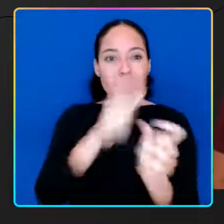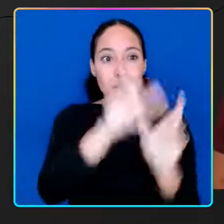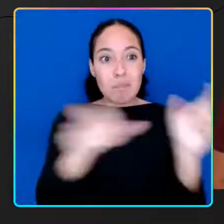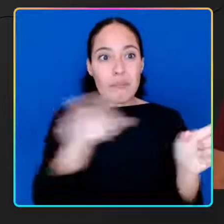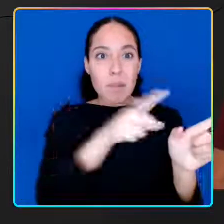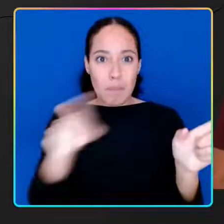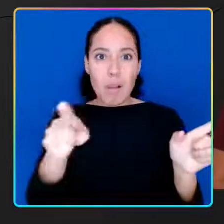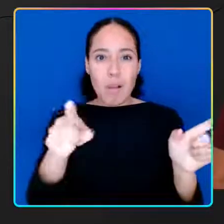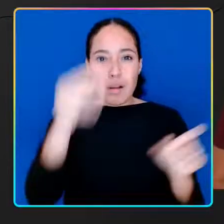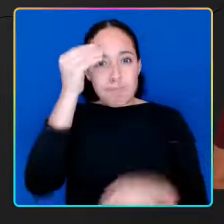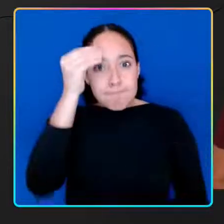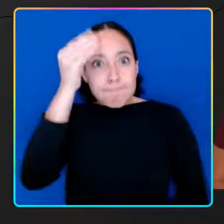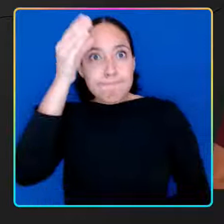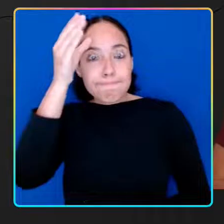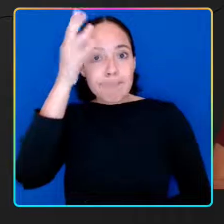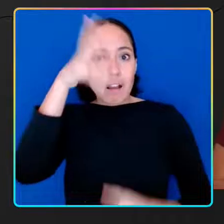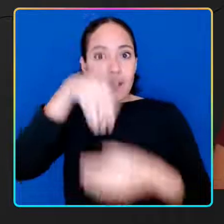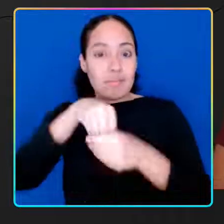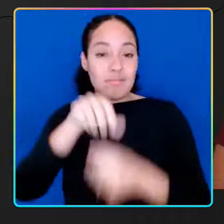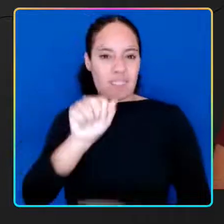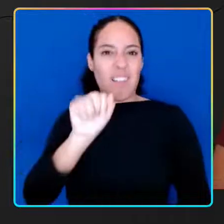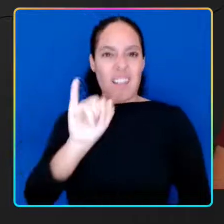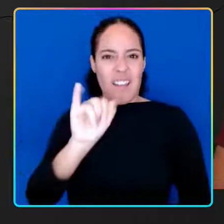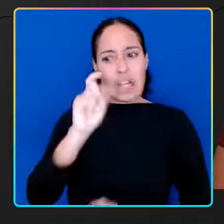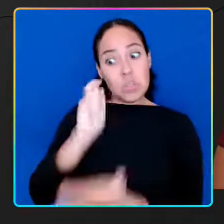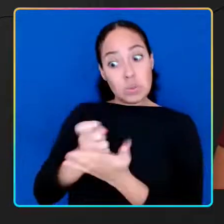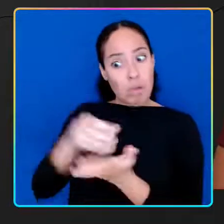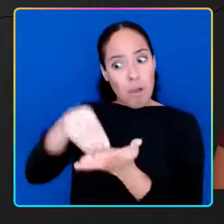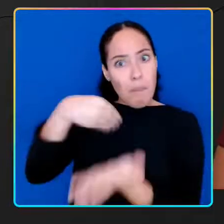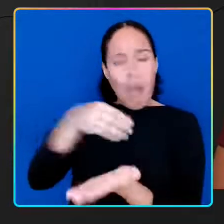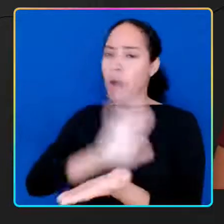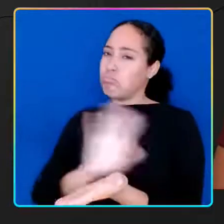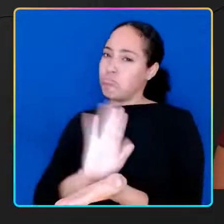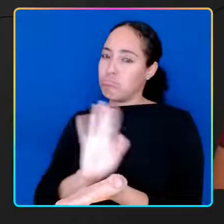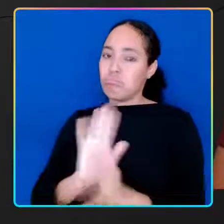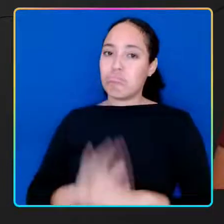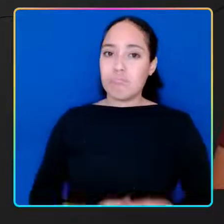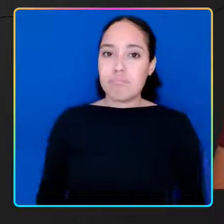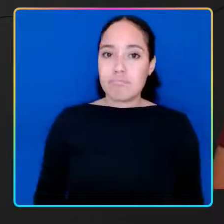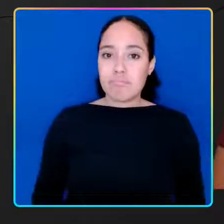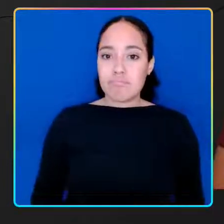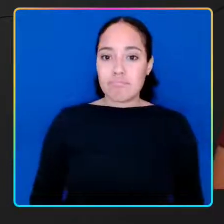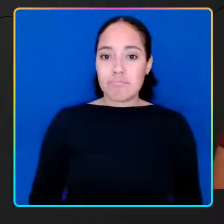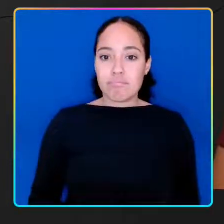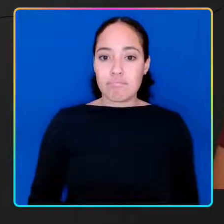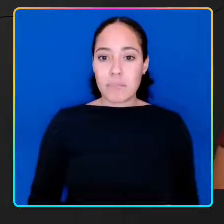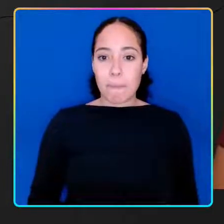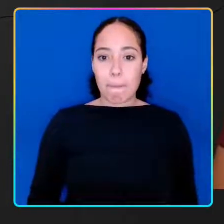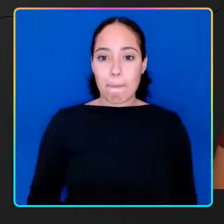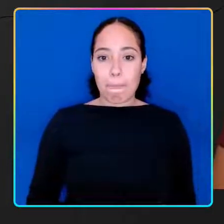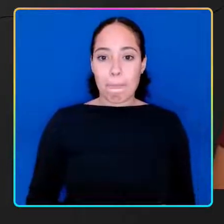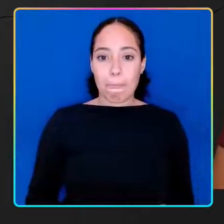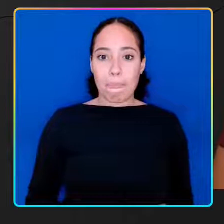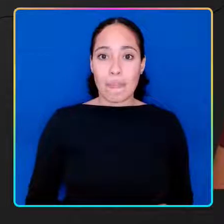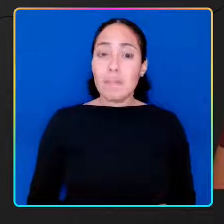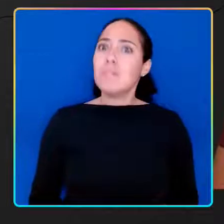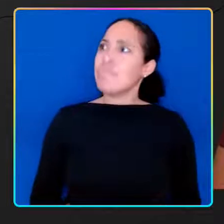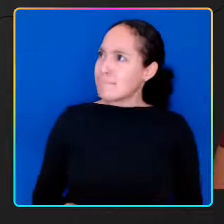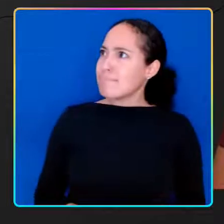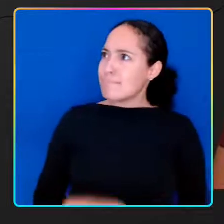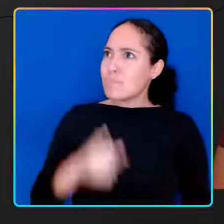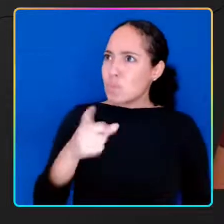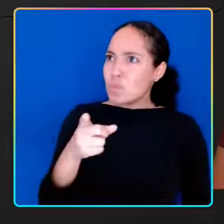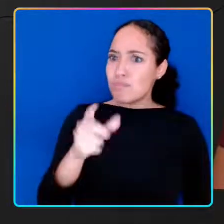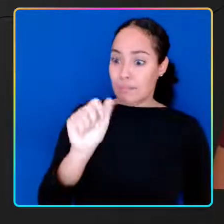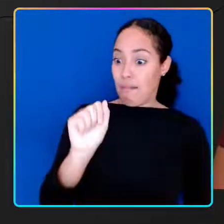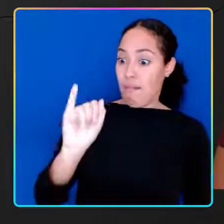for it. Just trying to spread the knowledge to everyone as best as I can. Yeah, you're really active in the AI